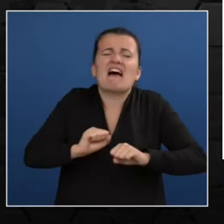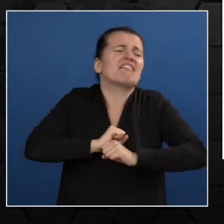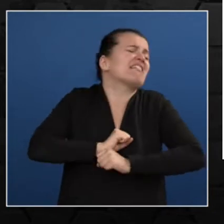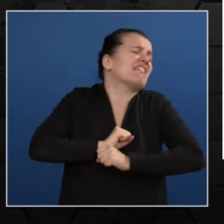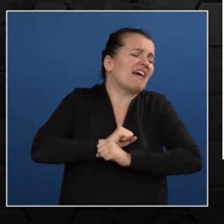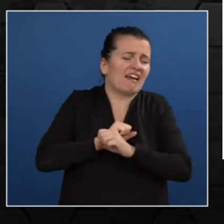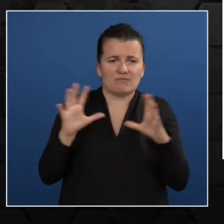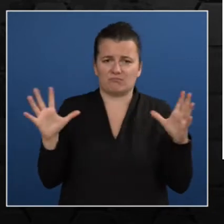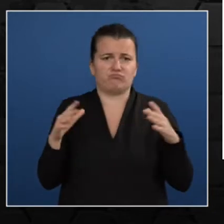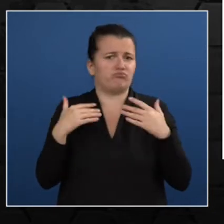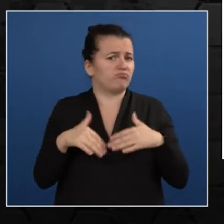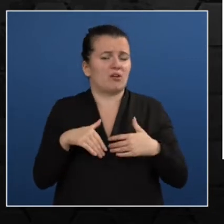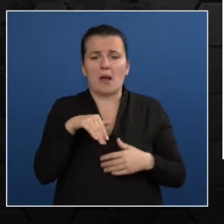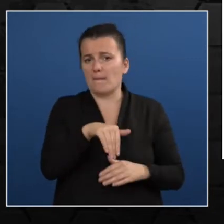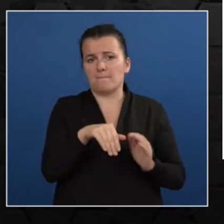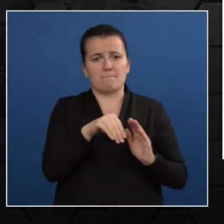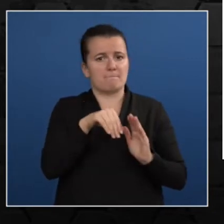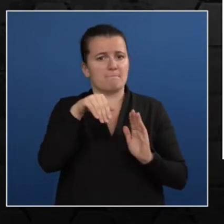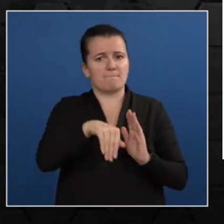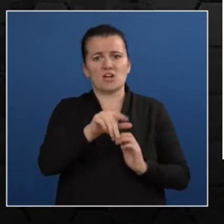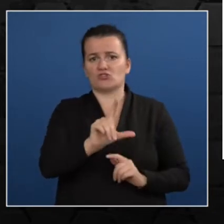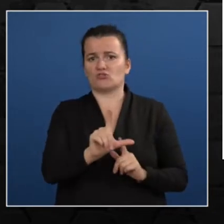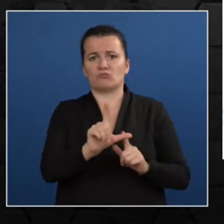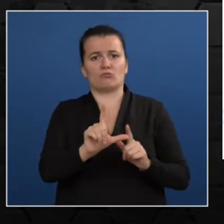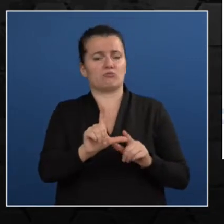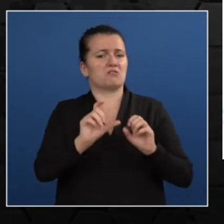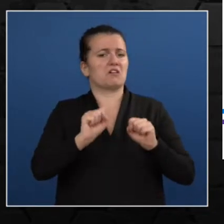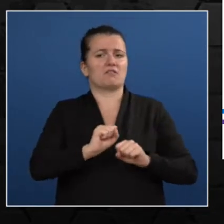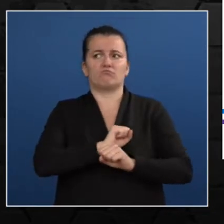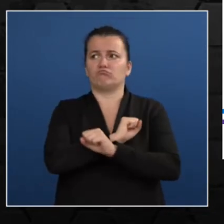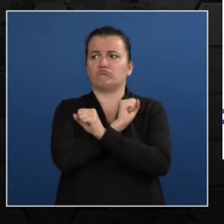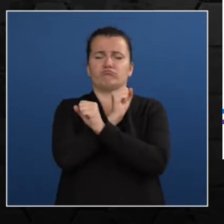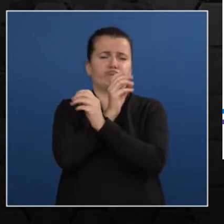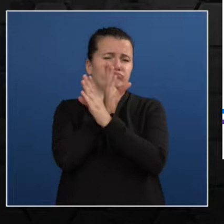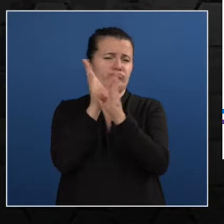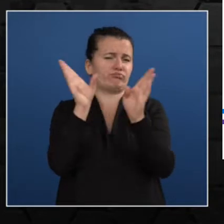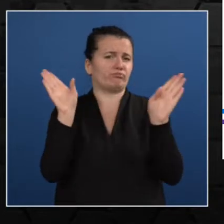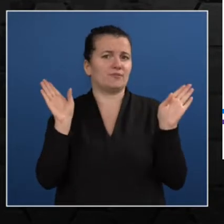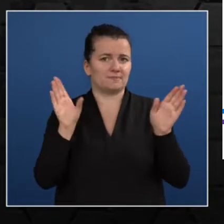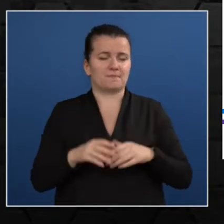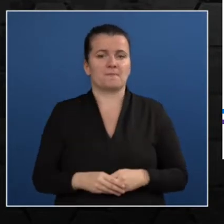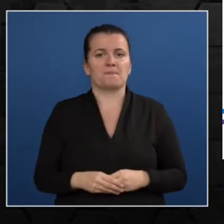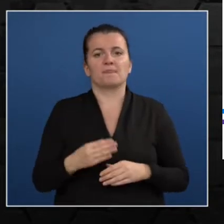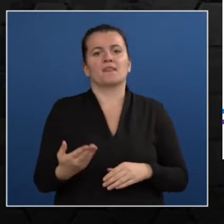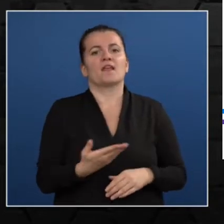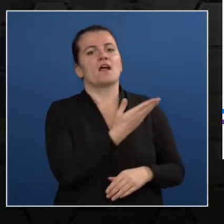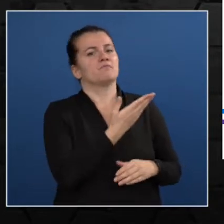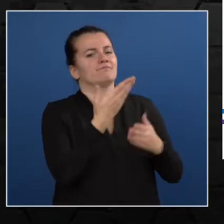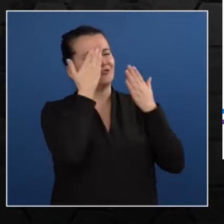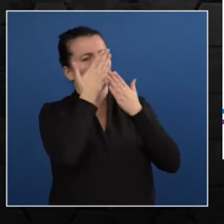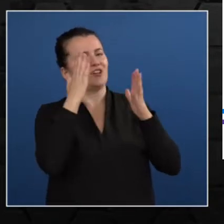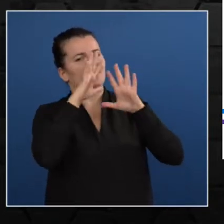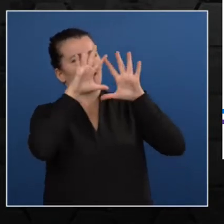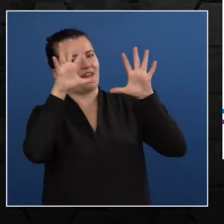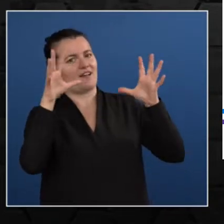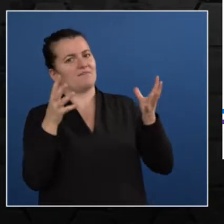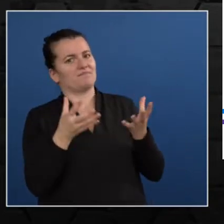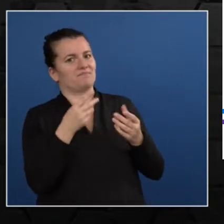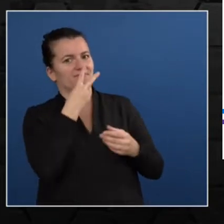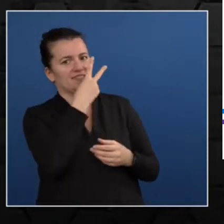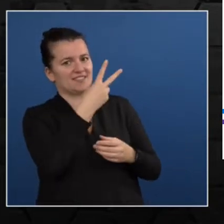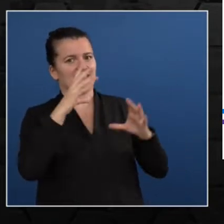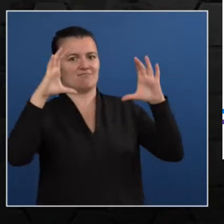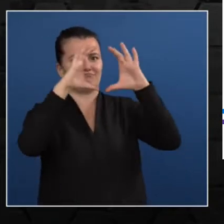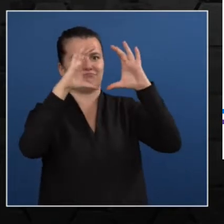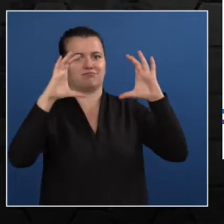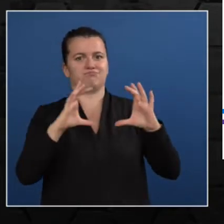a very broad perspective. So this is like sort of a Venn diagram. This will help you